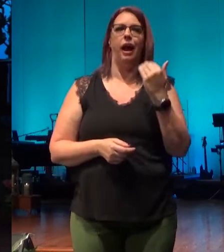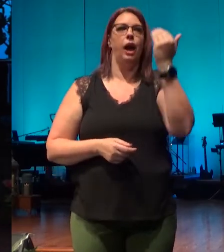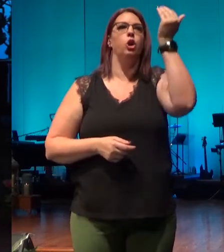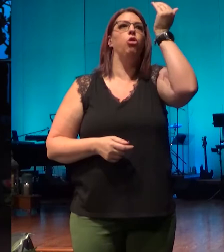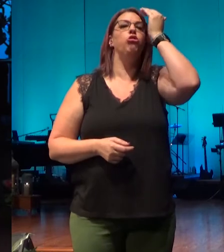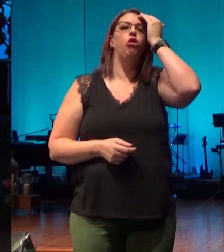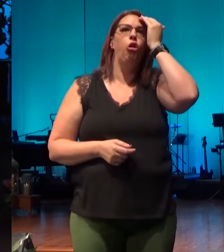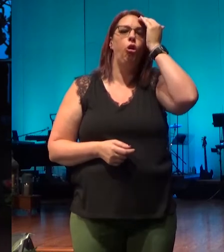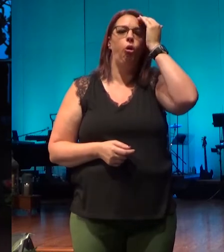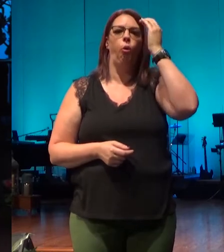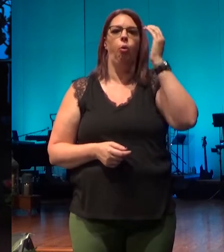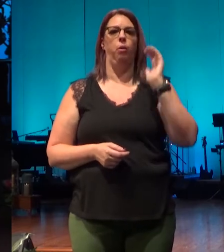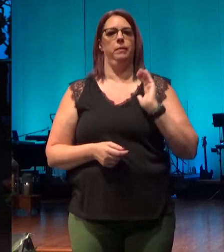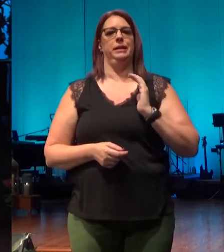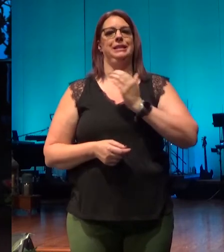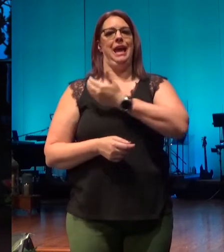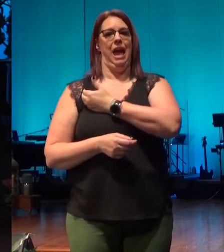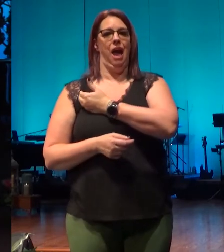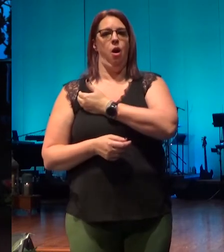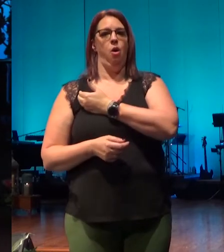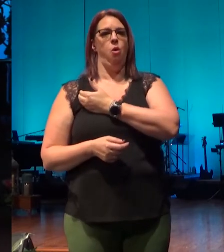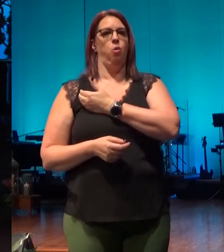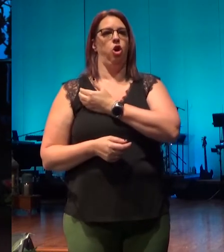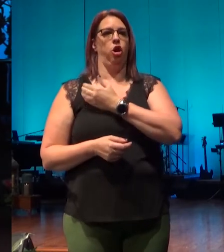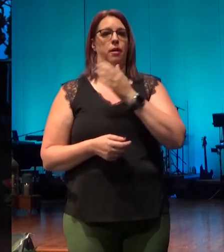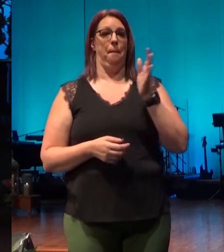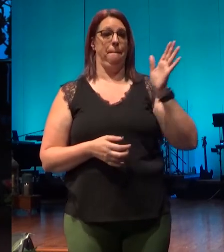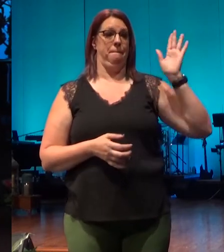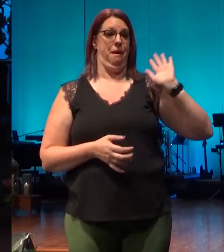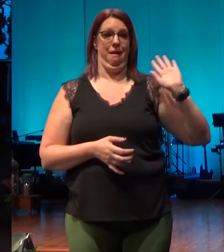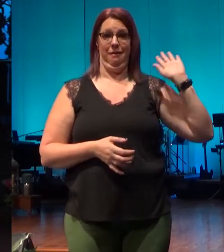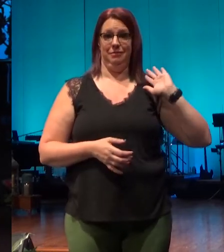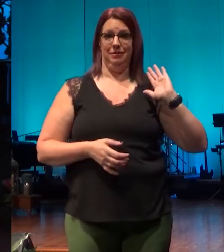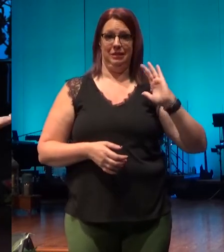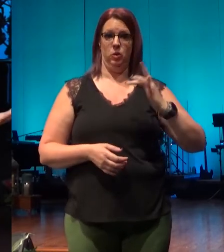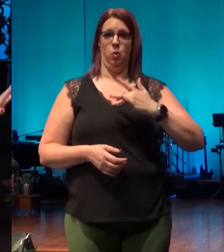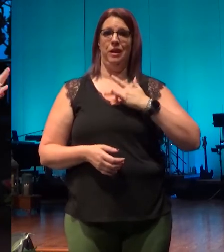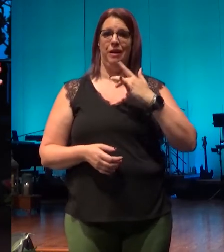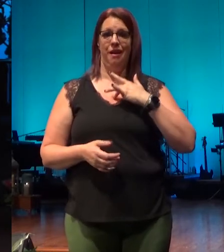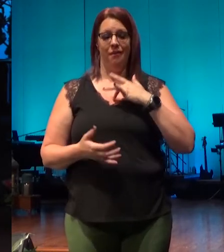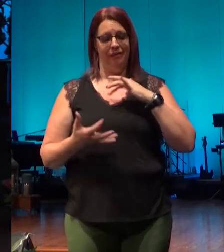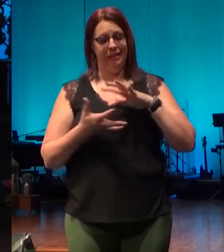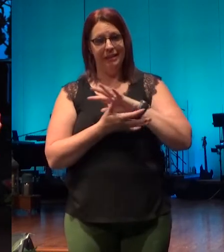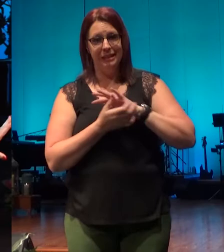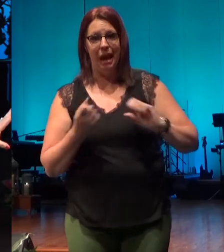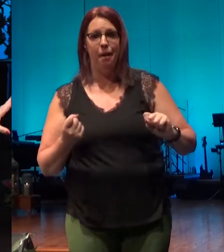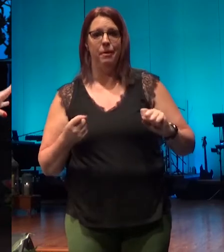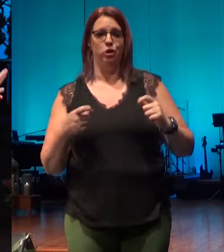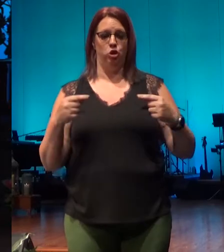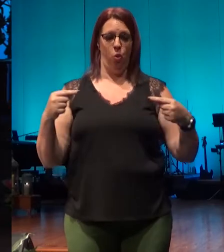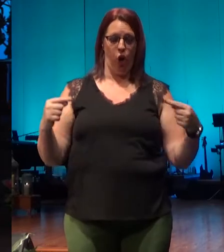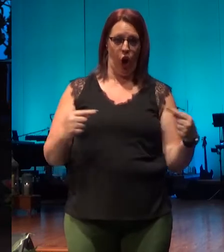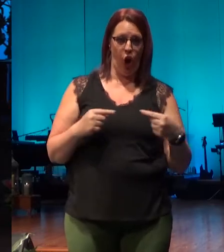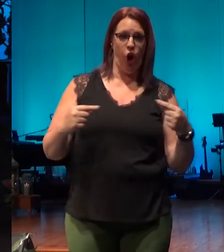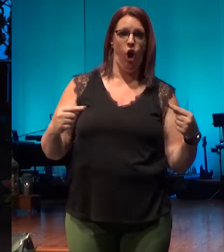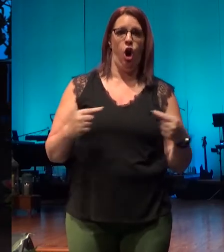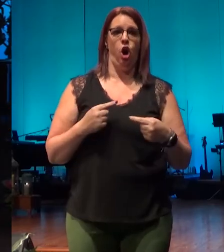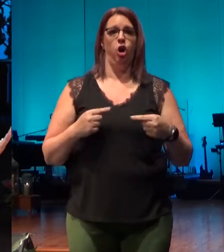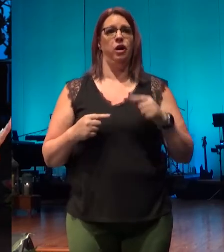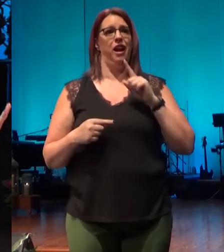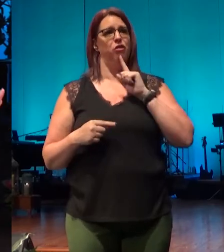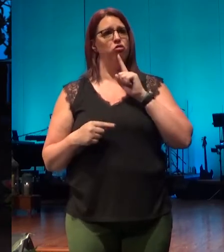our unhealed past, we can feel very damaged and hurt by it, and we can take it